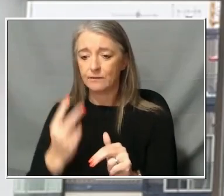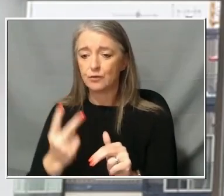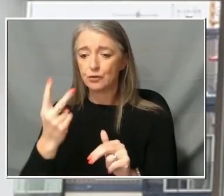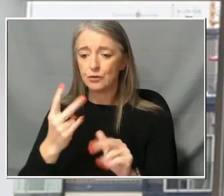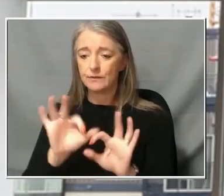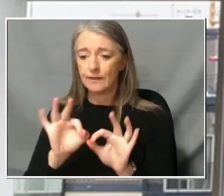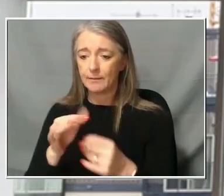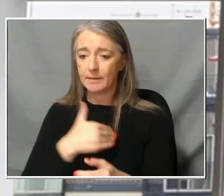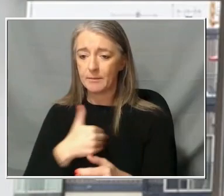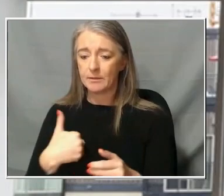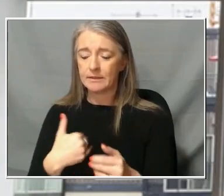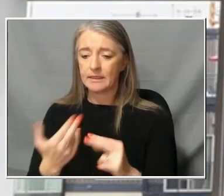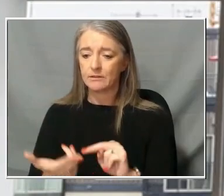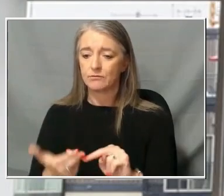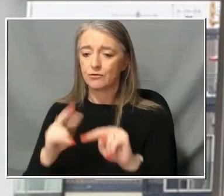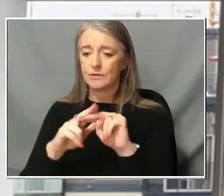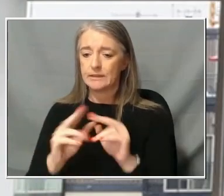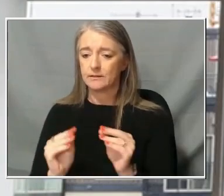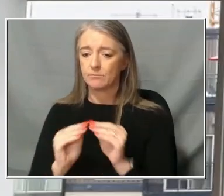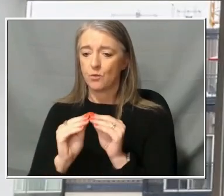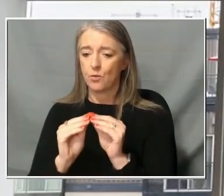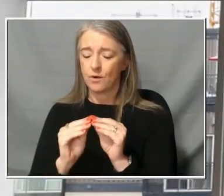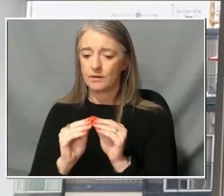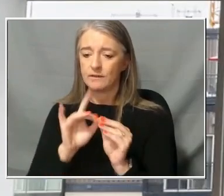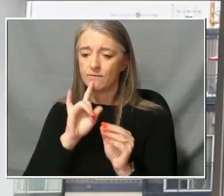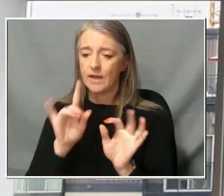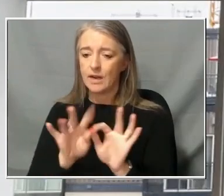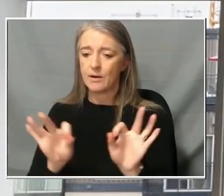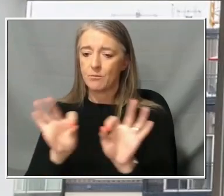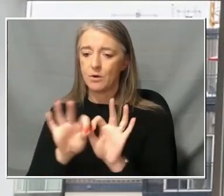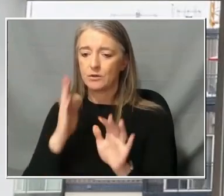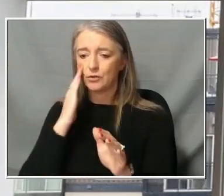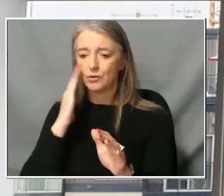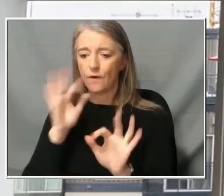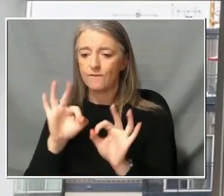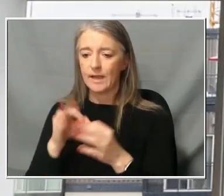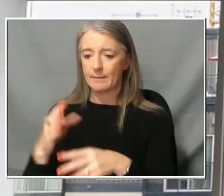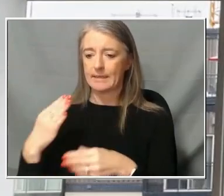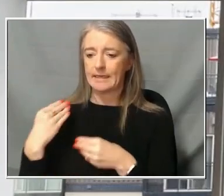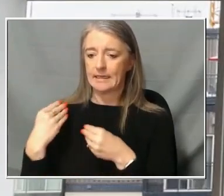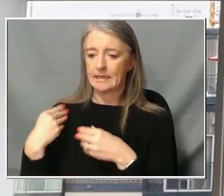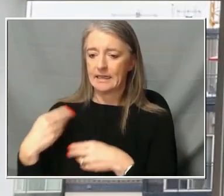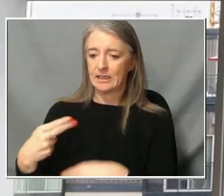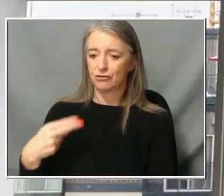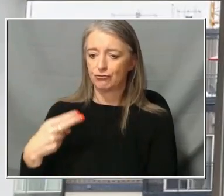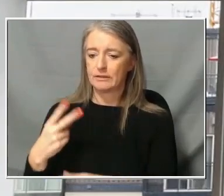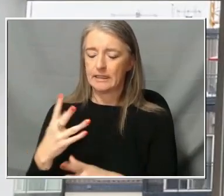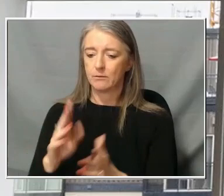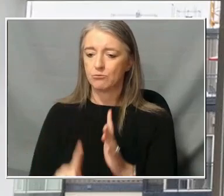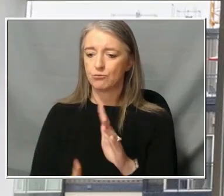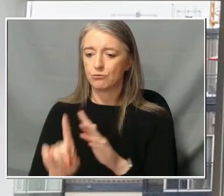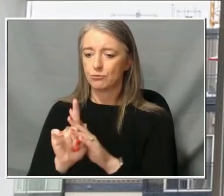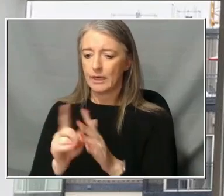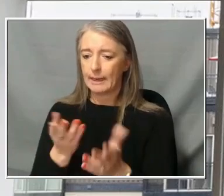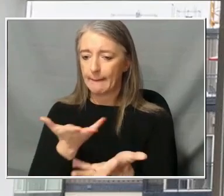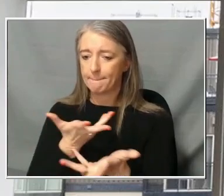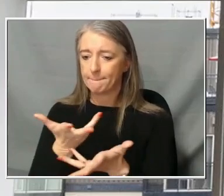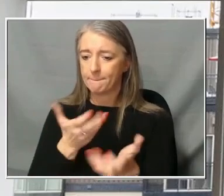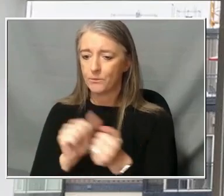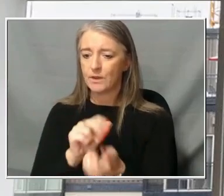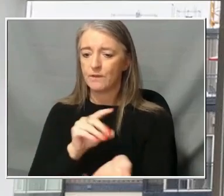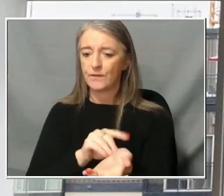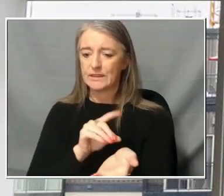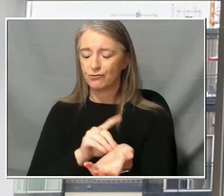relatives, it goes up even further. So it's very important to know your family history and to bring that up with your physician.